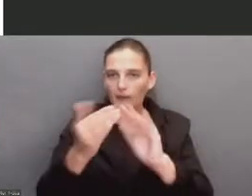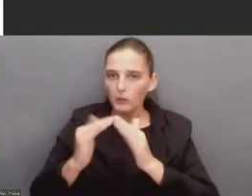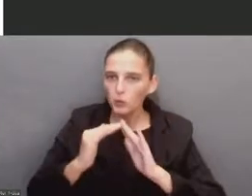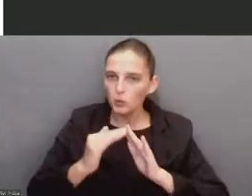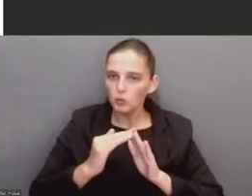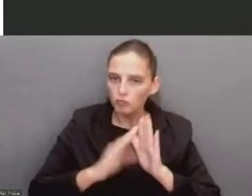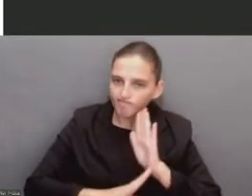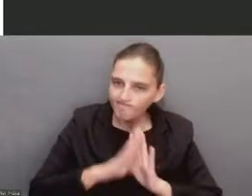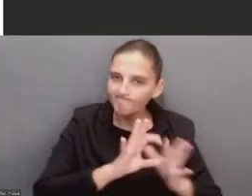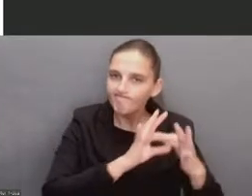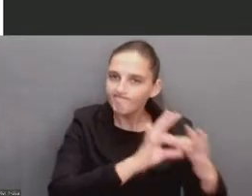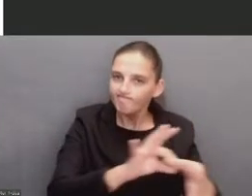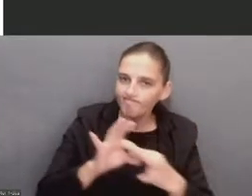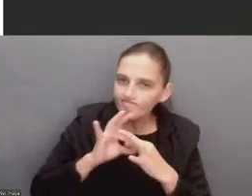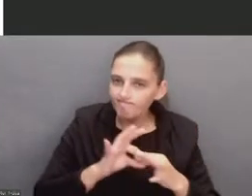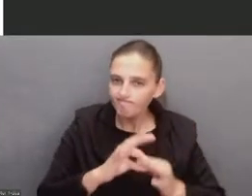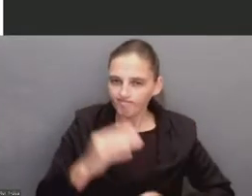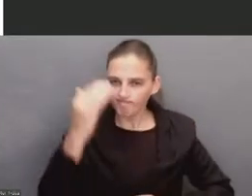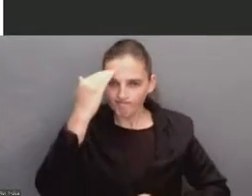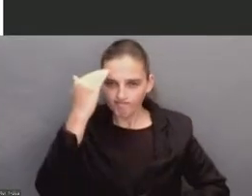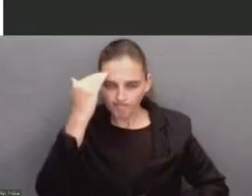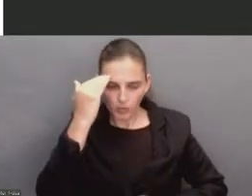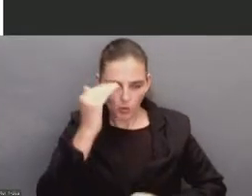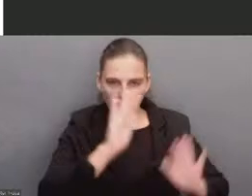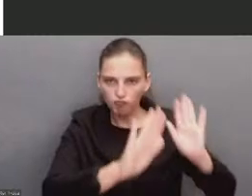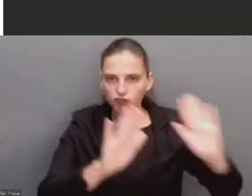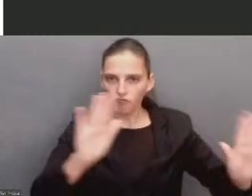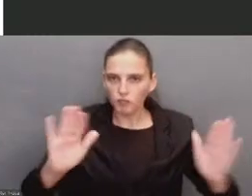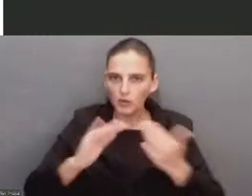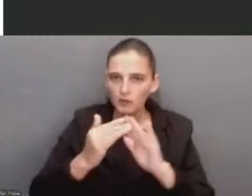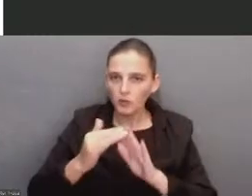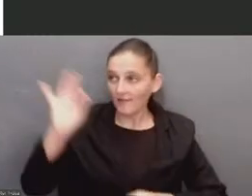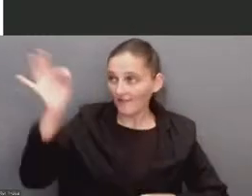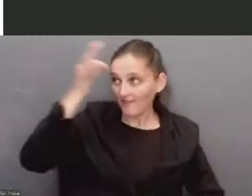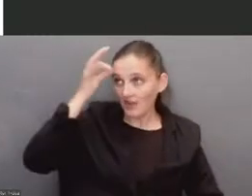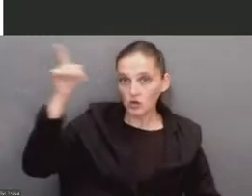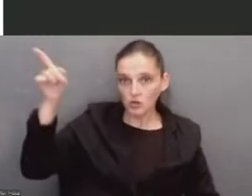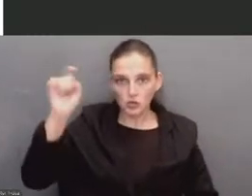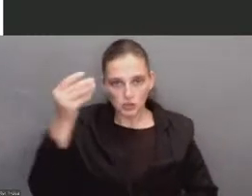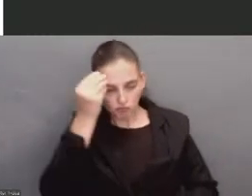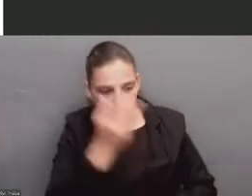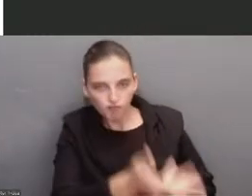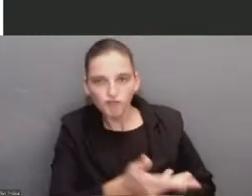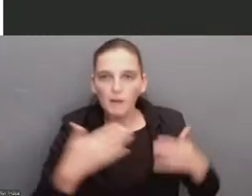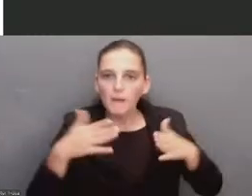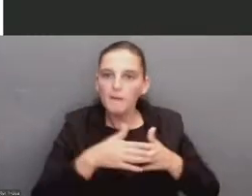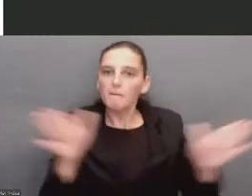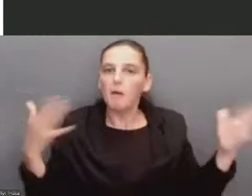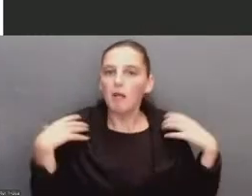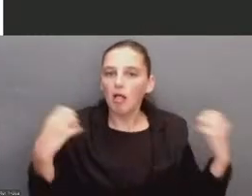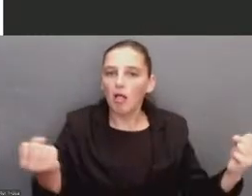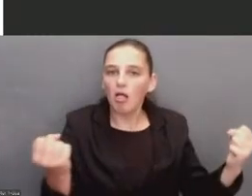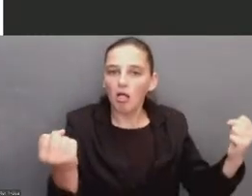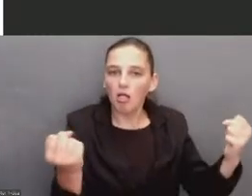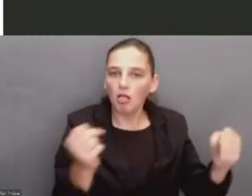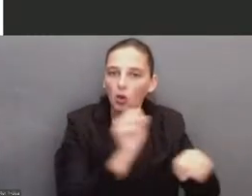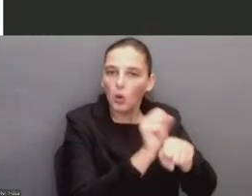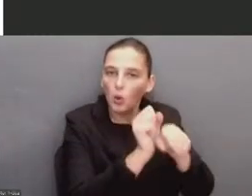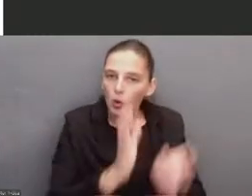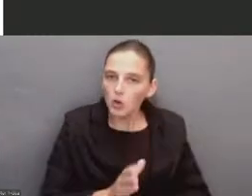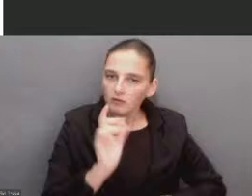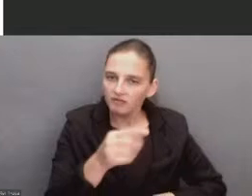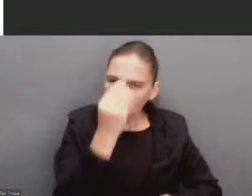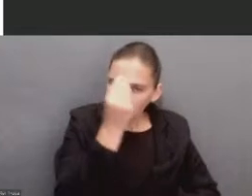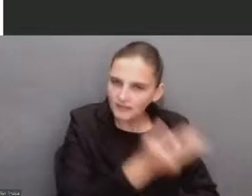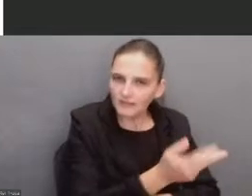communities and knowledge of the communities. Federal government should provide guidance to public health officials on establishing and maintaining strong and